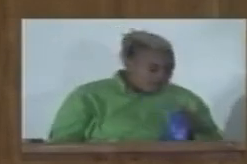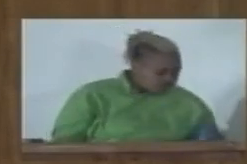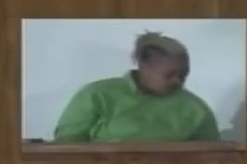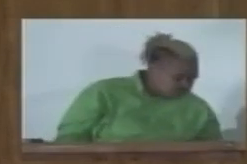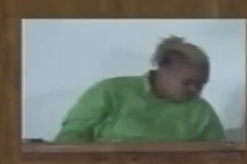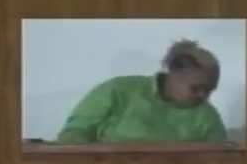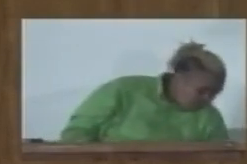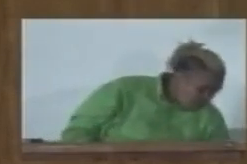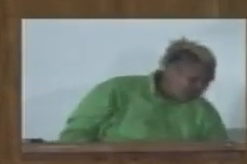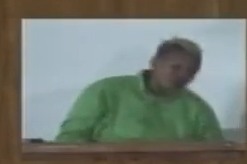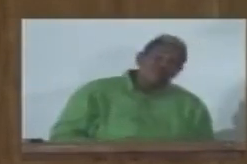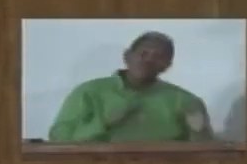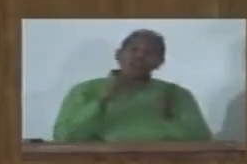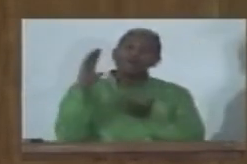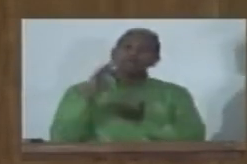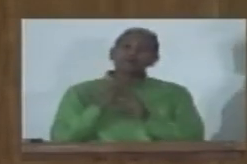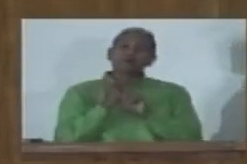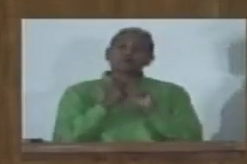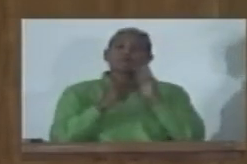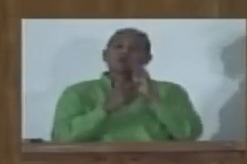And I also want to go further.